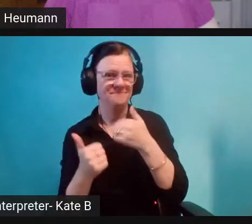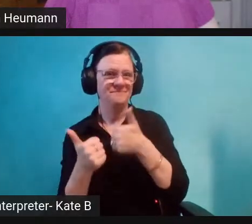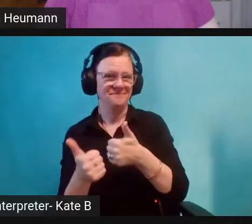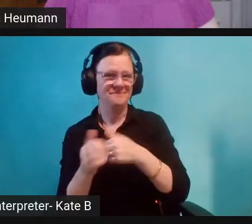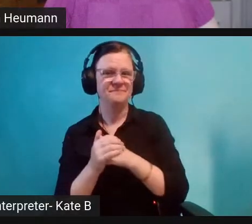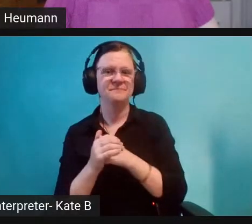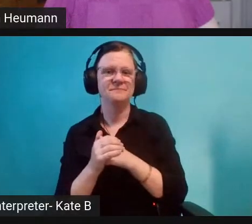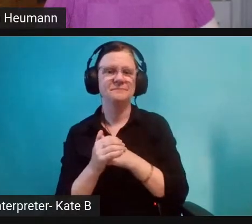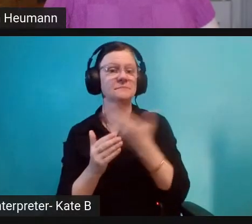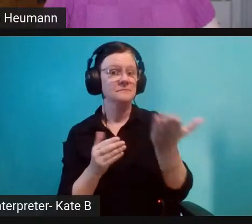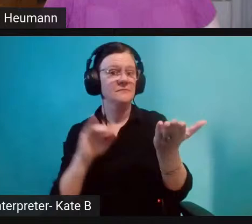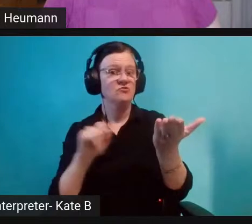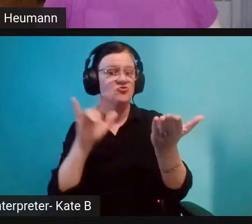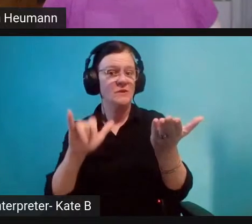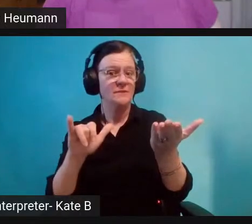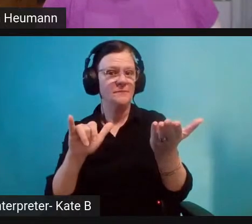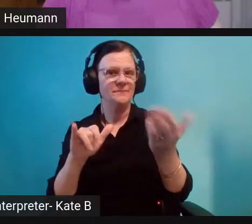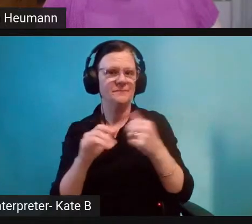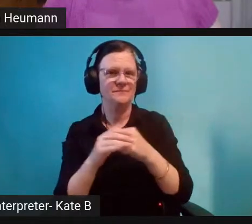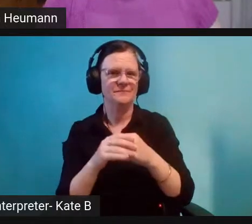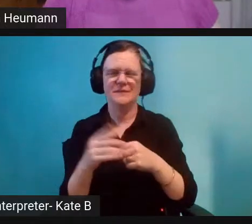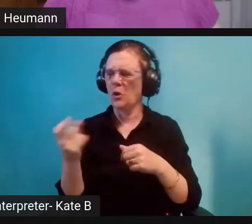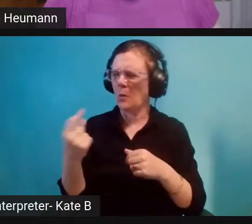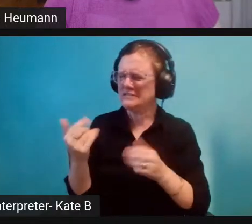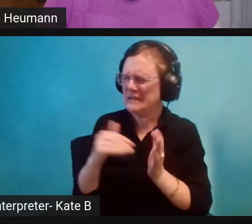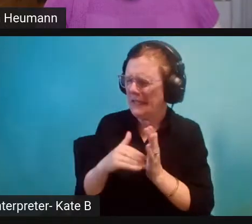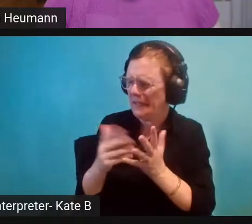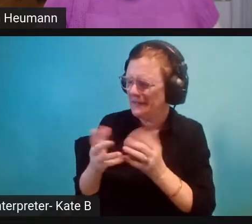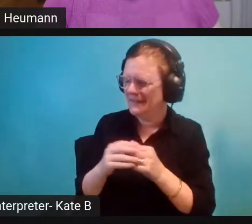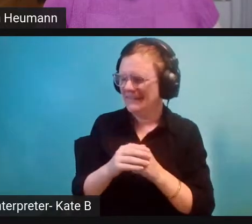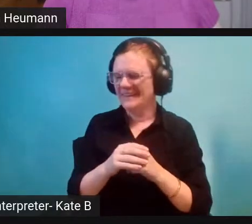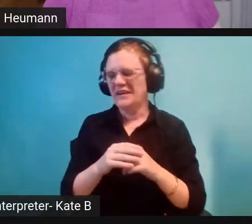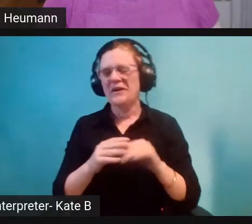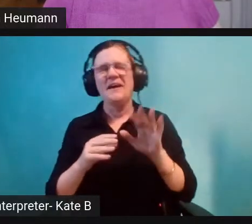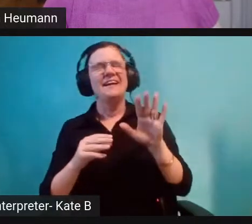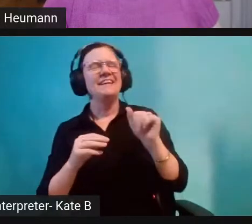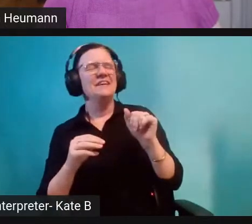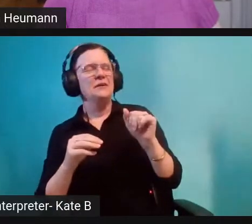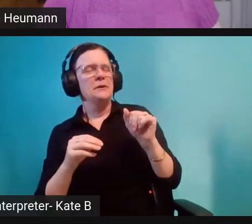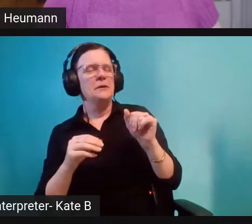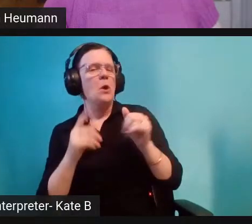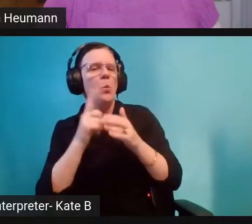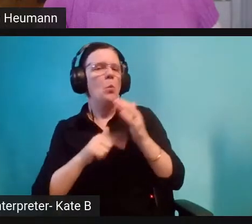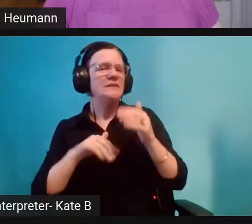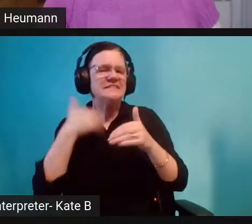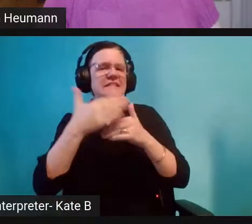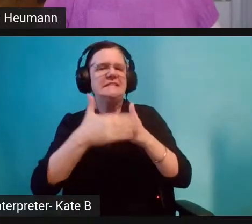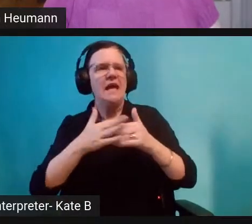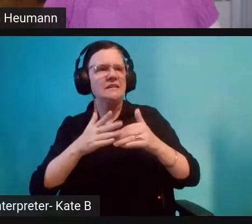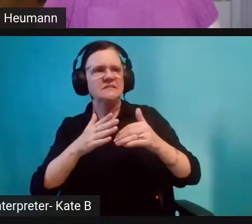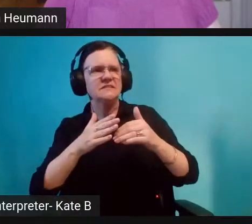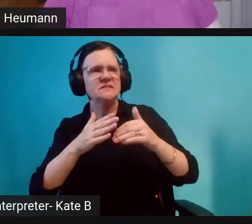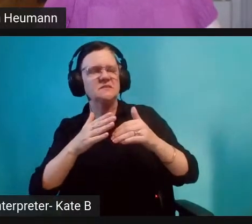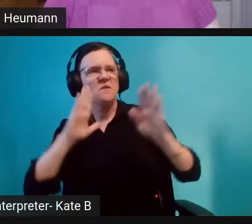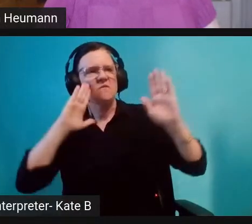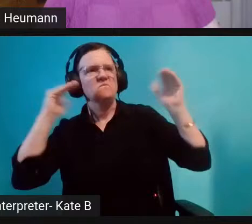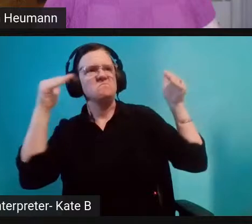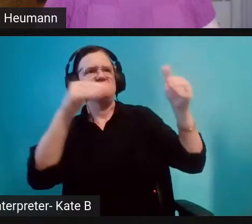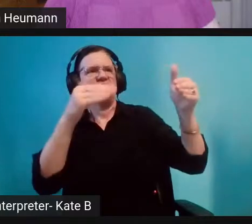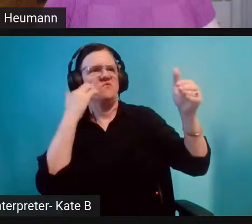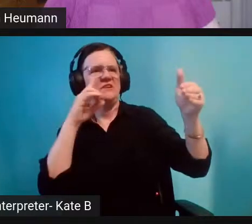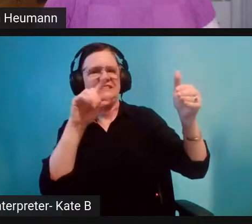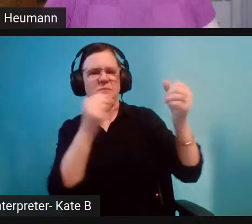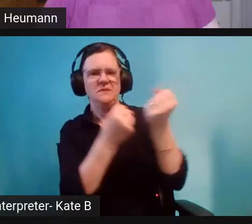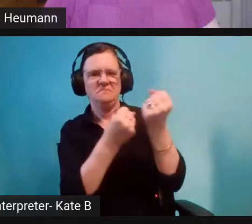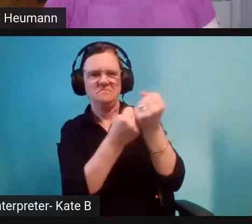advocacy. Judy? Give me the question again. Well, it was, what do you think will be next steps in disability advocacy, and how can